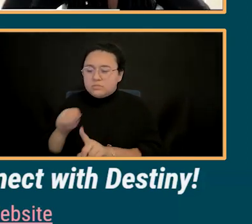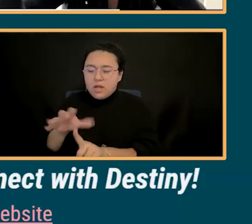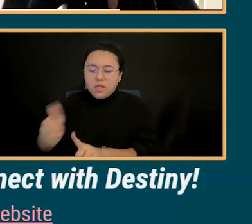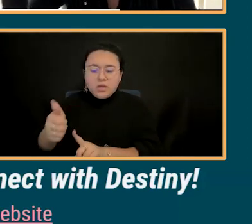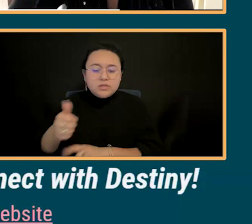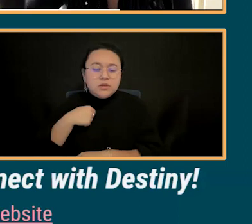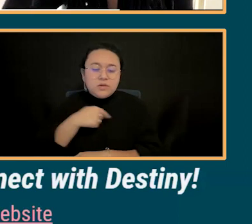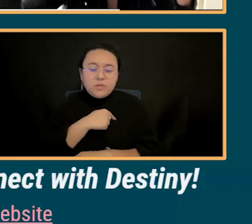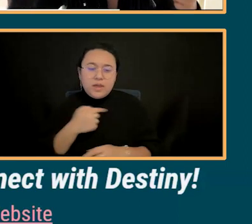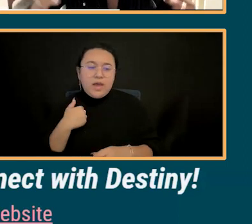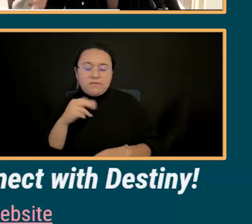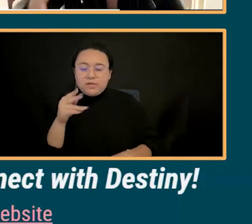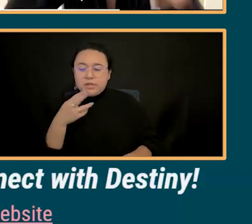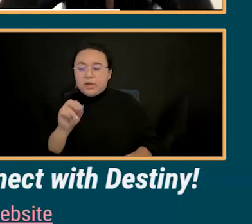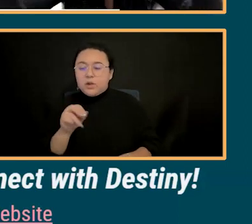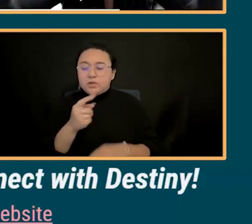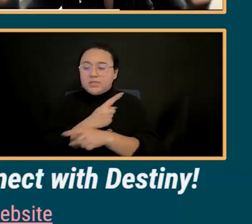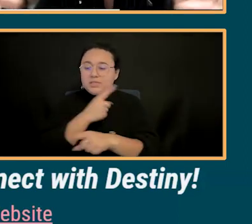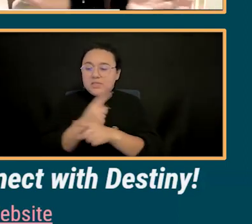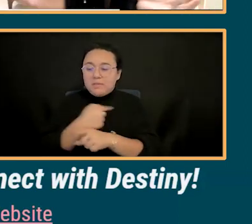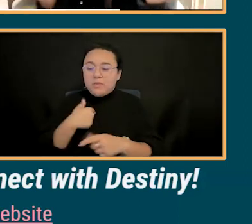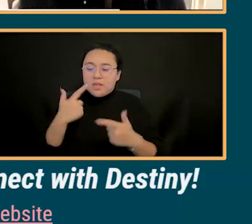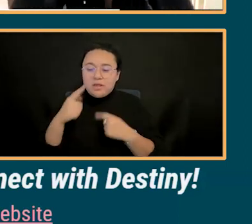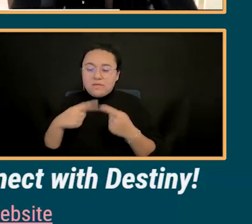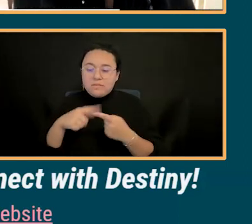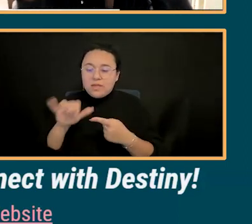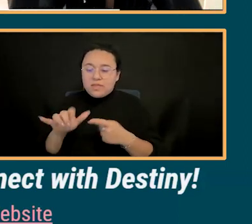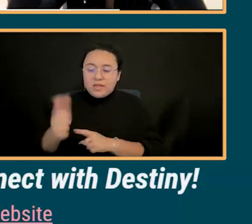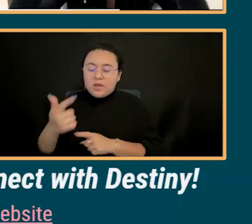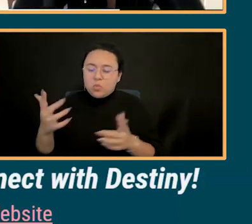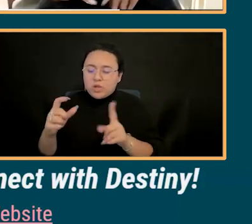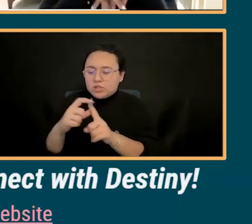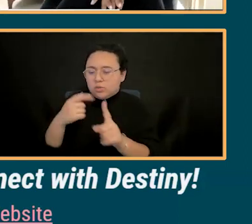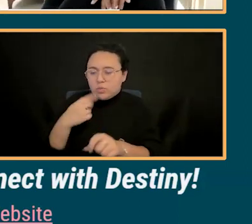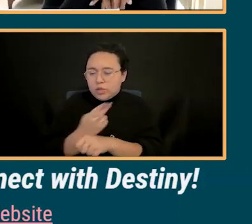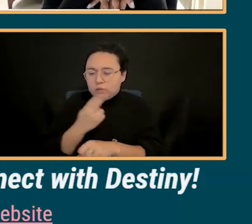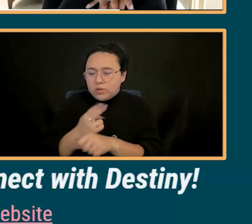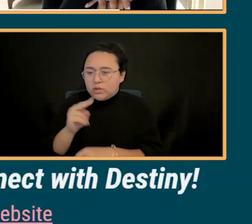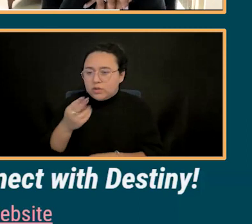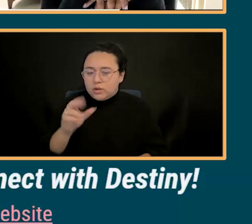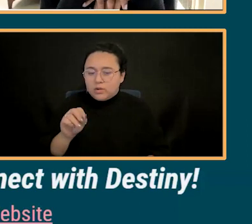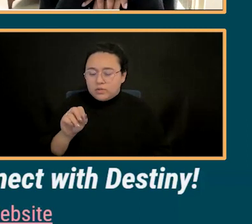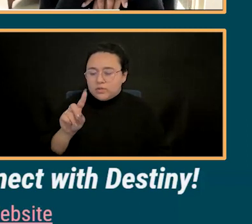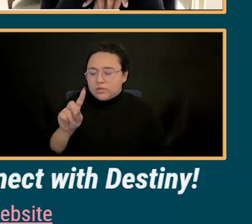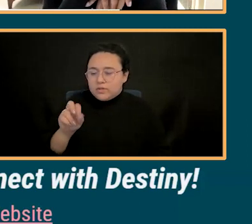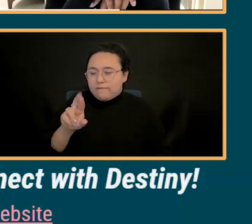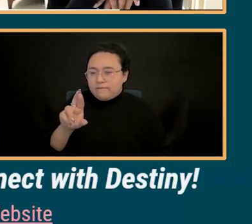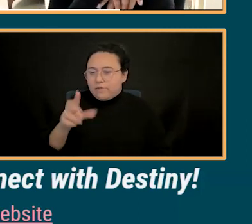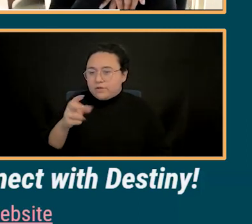which we can all laugh about later. But what is this term that we use, this neurodivergence?